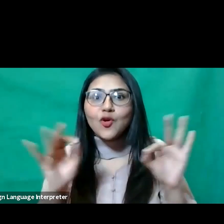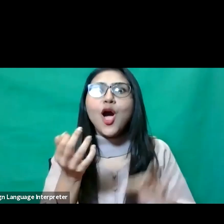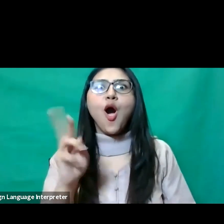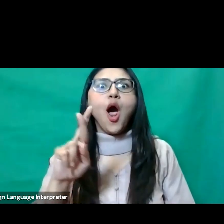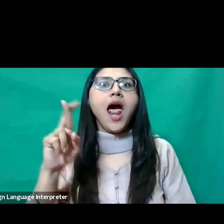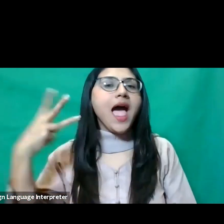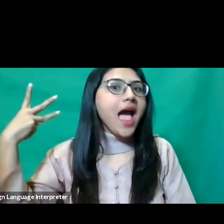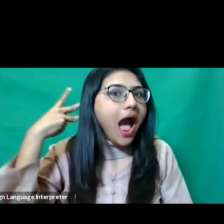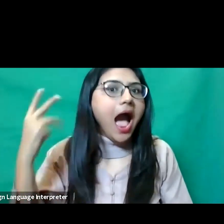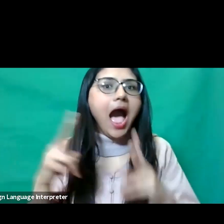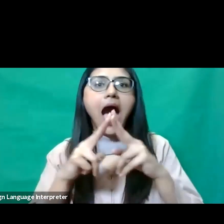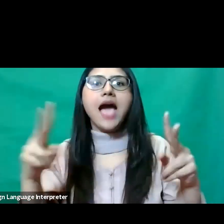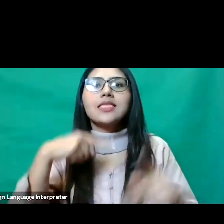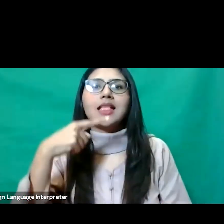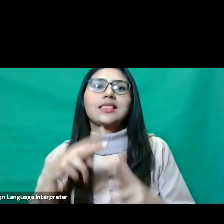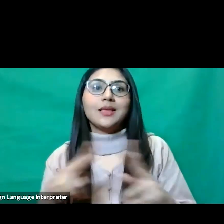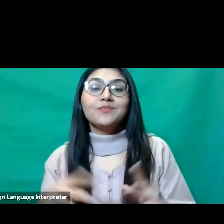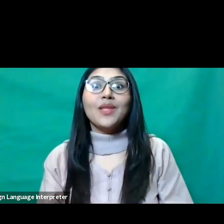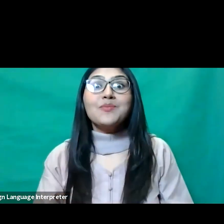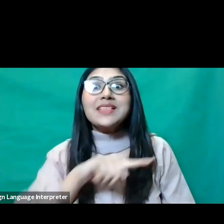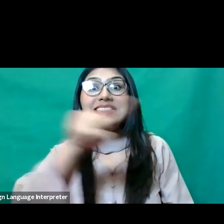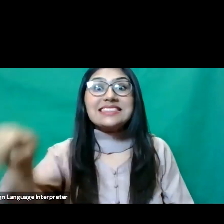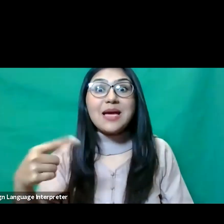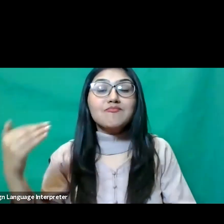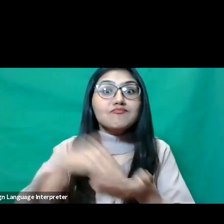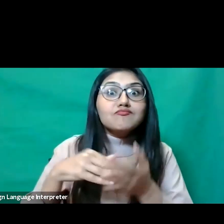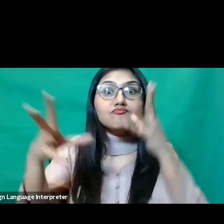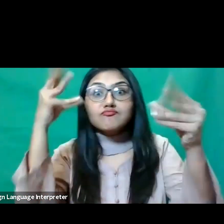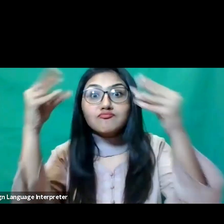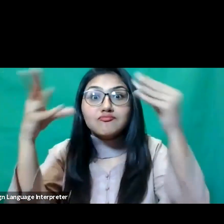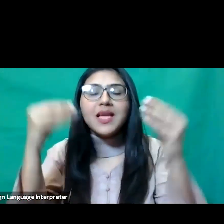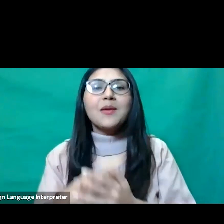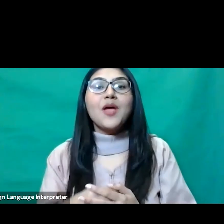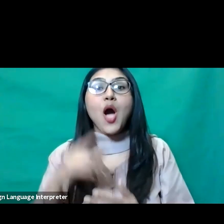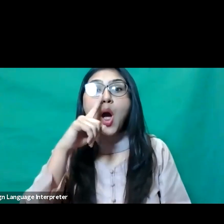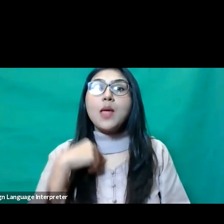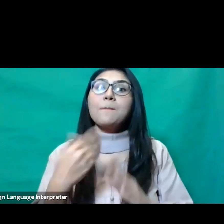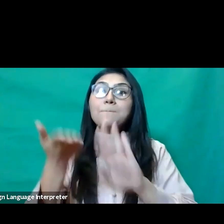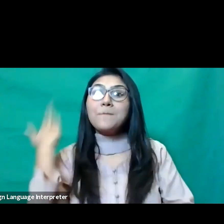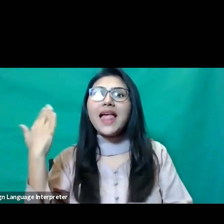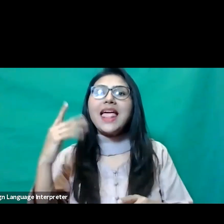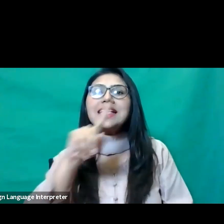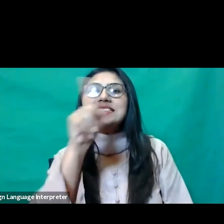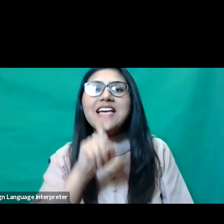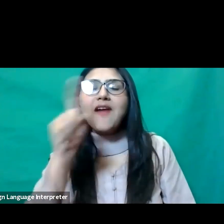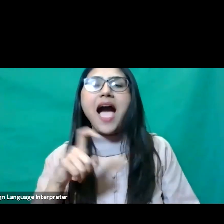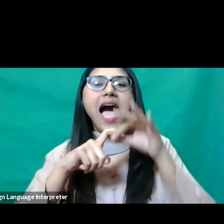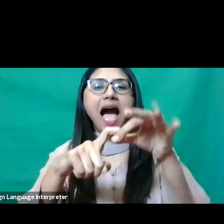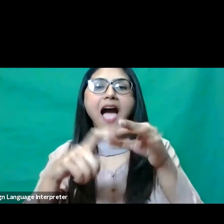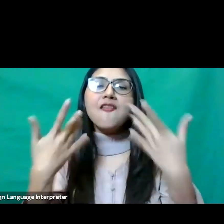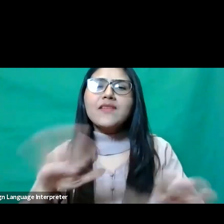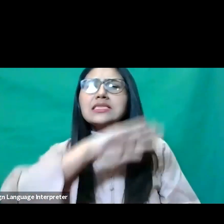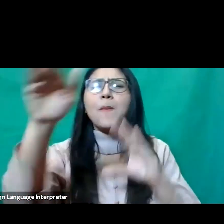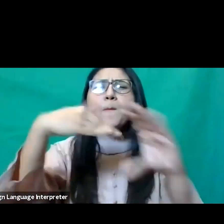around whatever it is that you're interested in knowing. And I've conducted a survey recently and a lot of you guys in launching